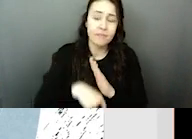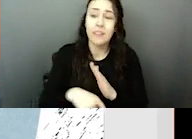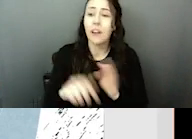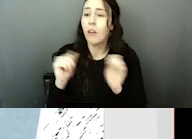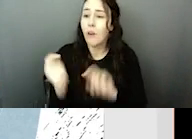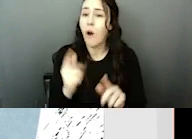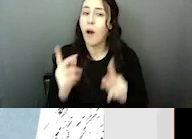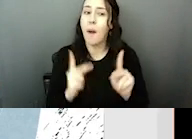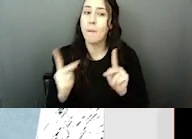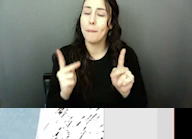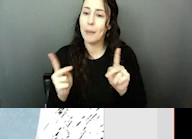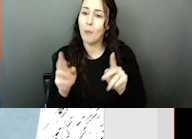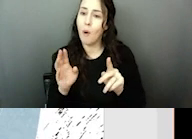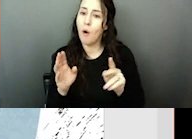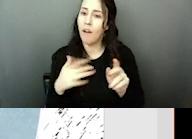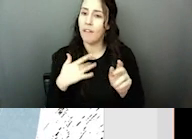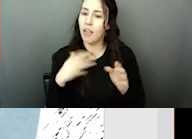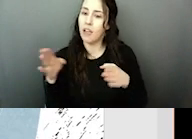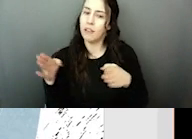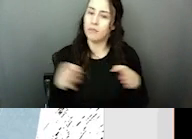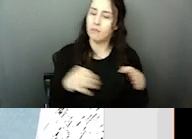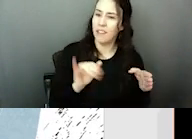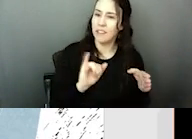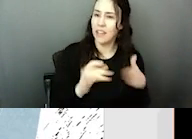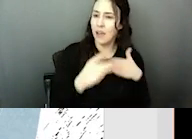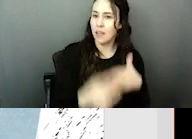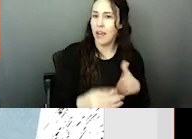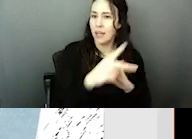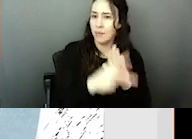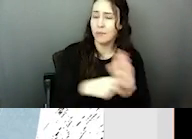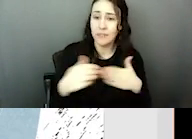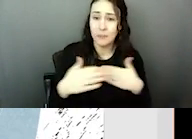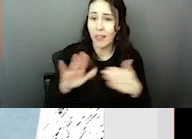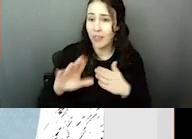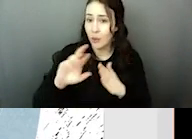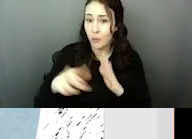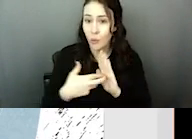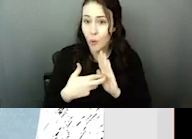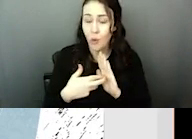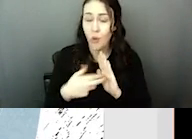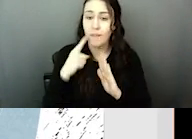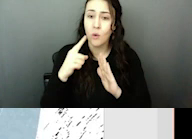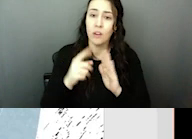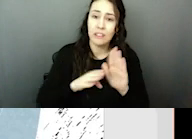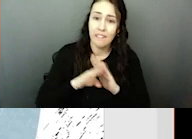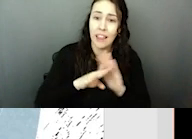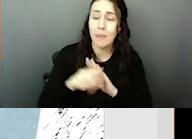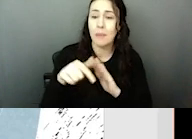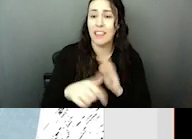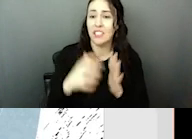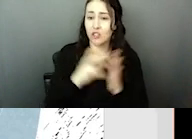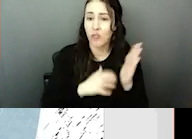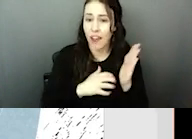these same guiding principles, regardless of what role they had in developing the draft. Everybody